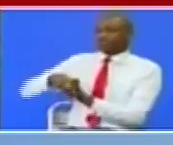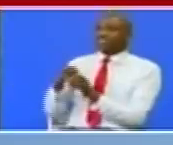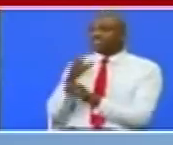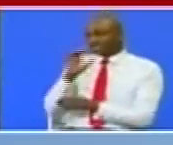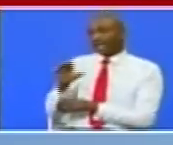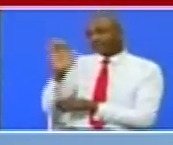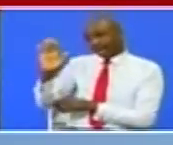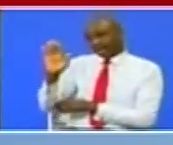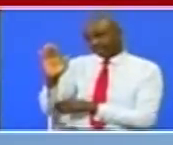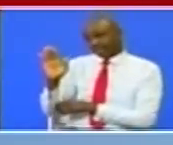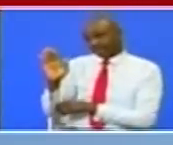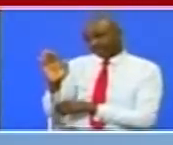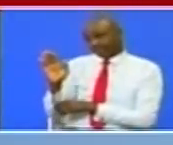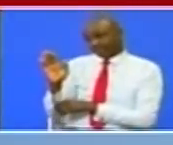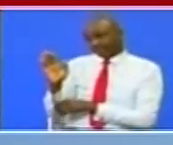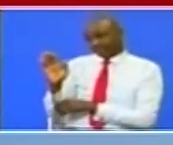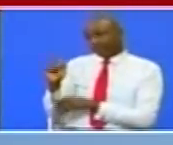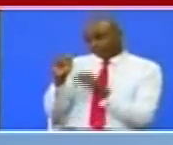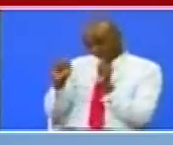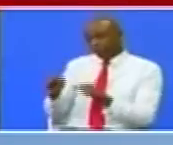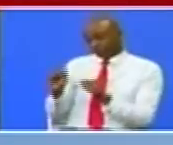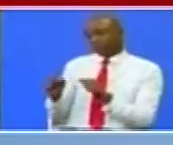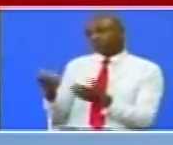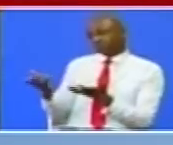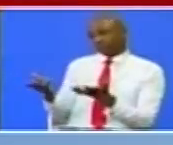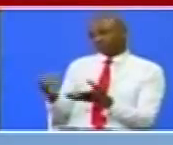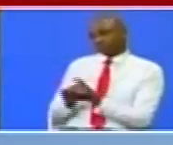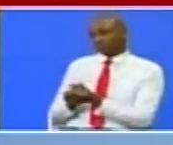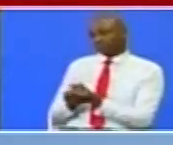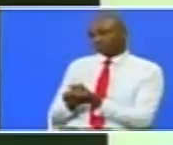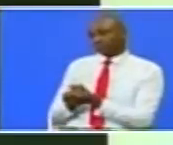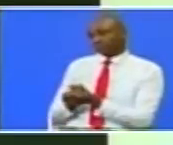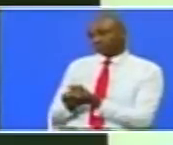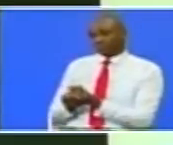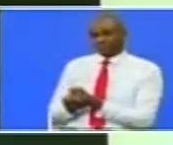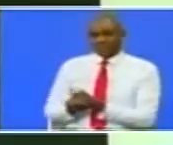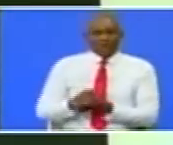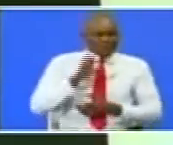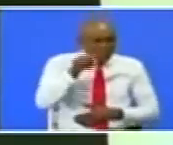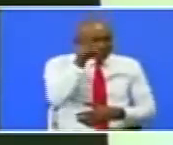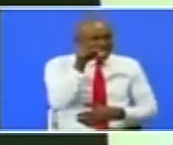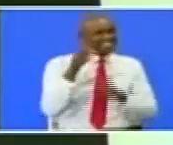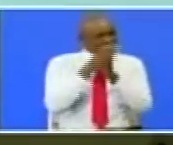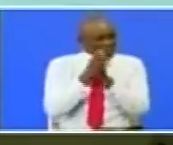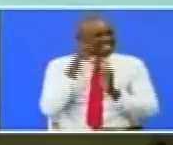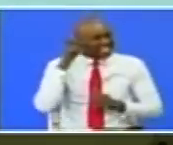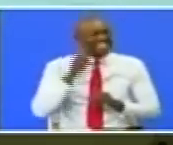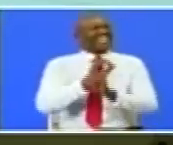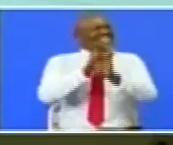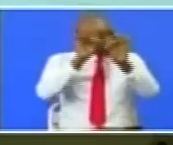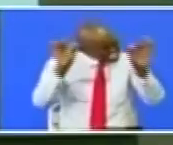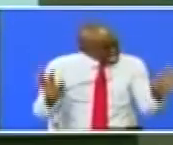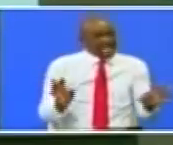Oh. So that's when another vacancy probably can be created. From that conversation, it was clear